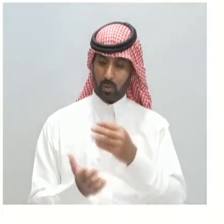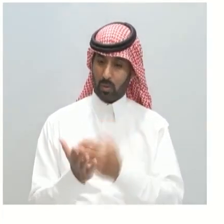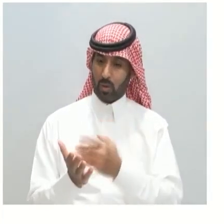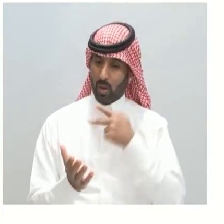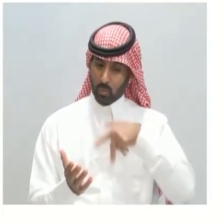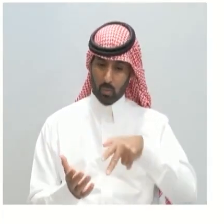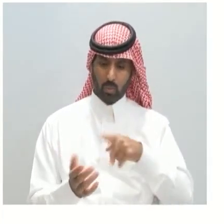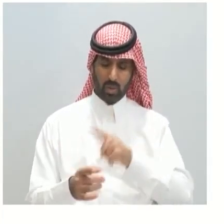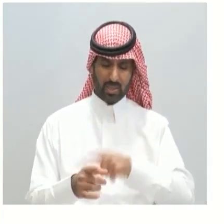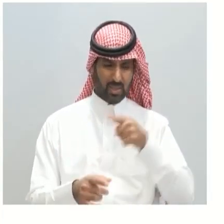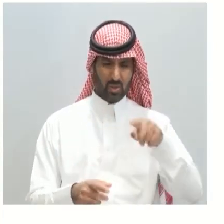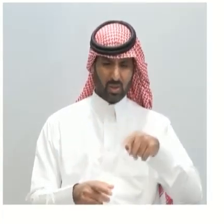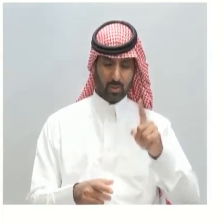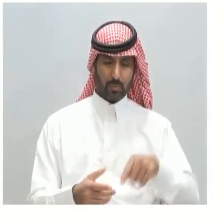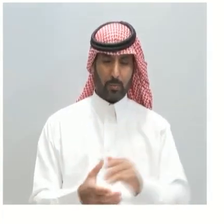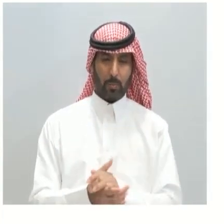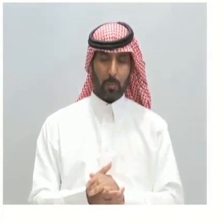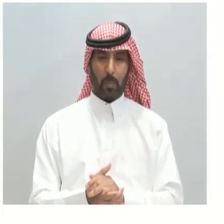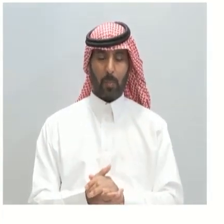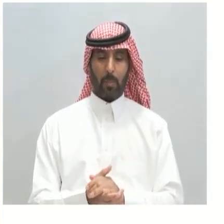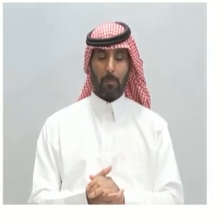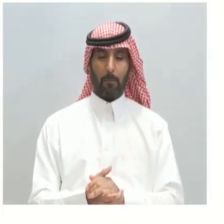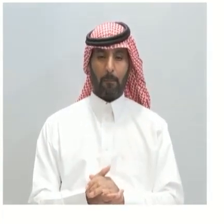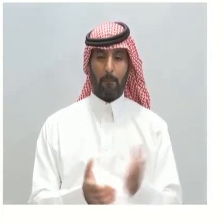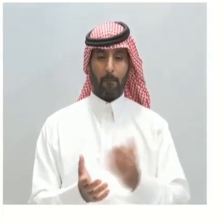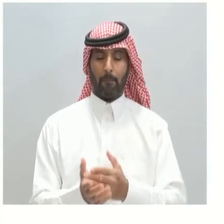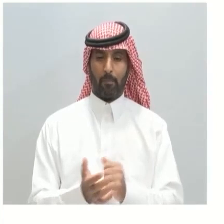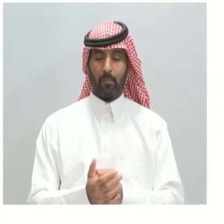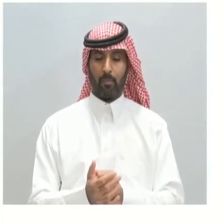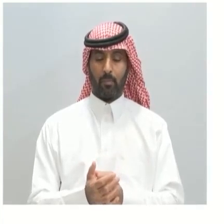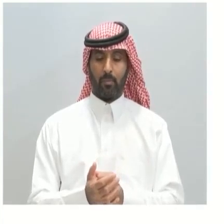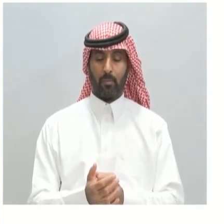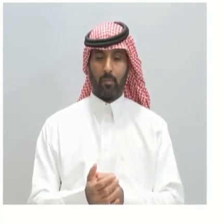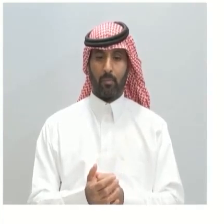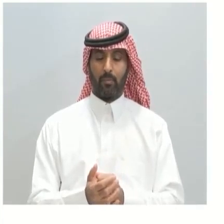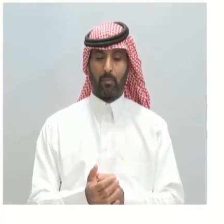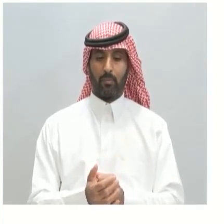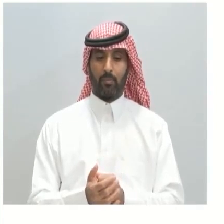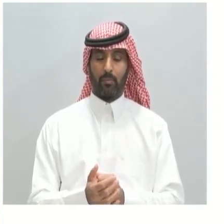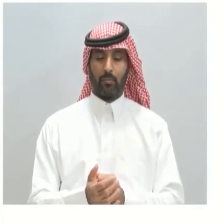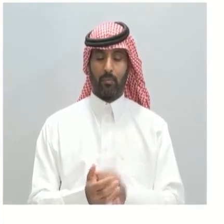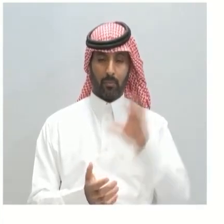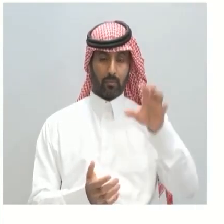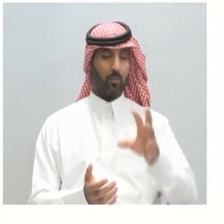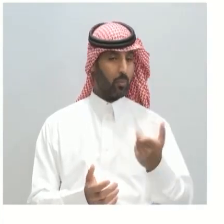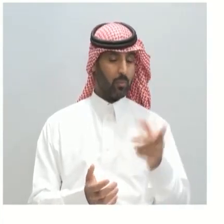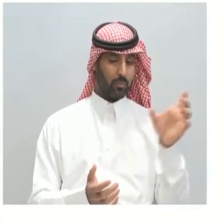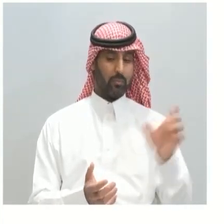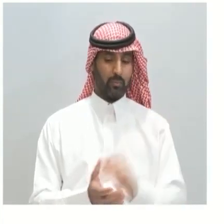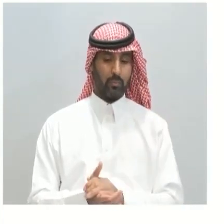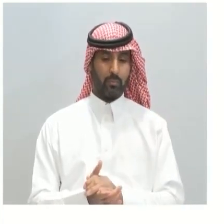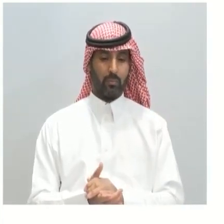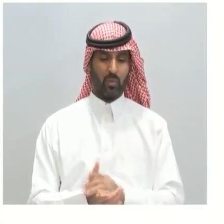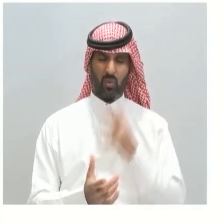appointment on the wrong day. So I got what? Let's see the answer here. I